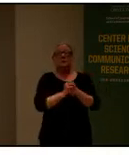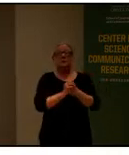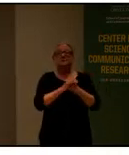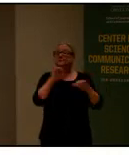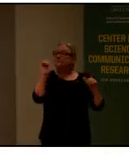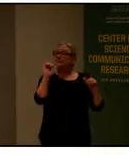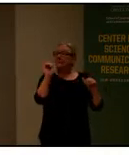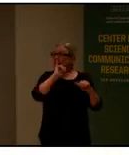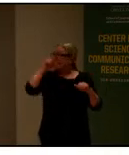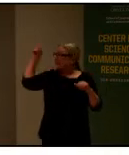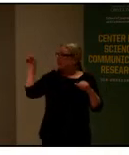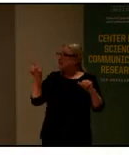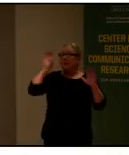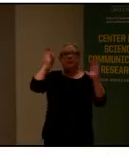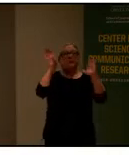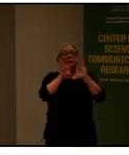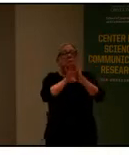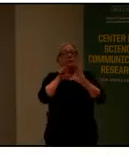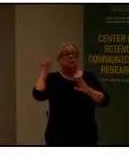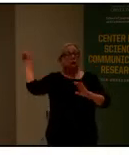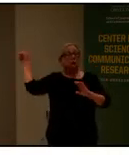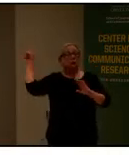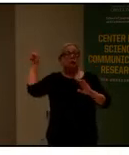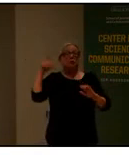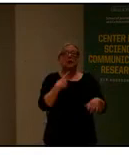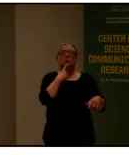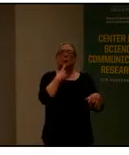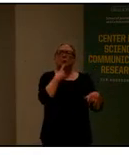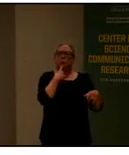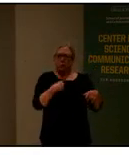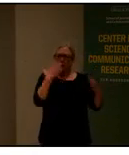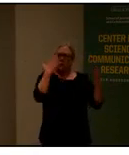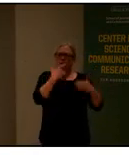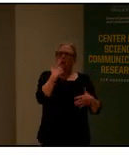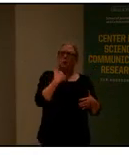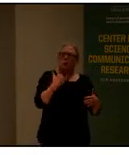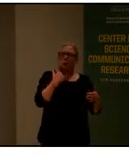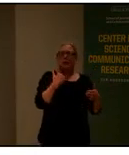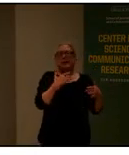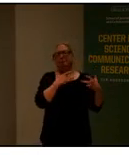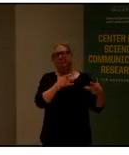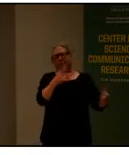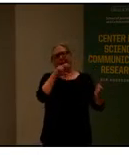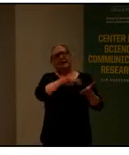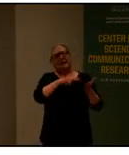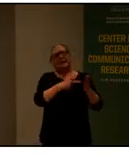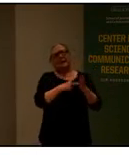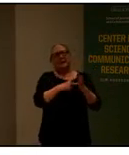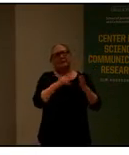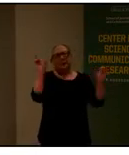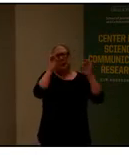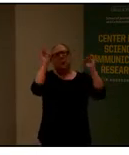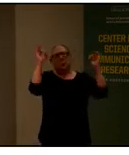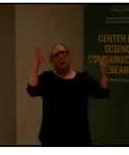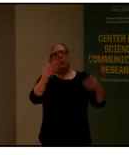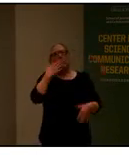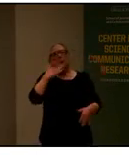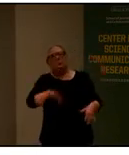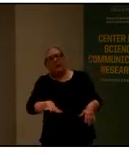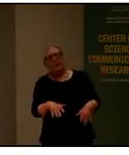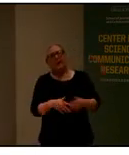climate-related diagrams, red, dark red, usually means bad, either extremes of temperatures, heat, et